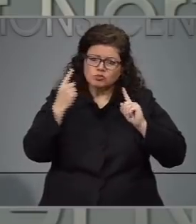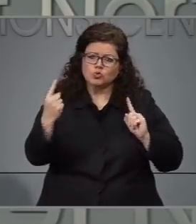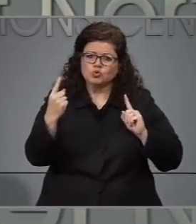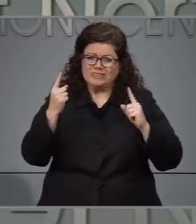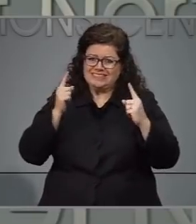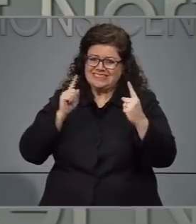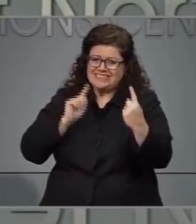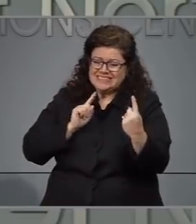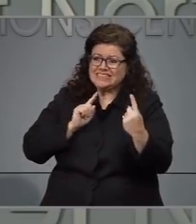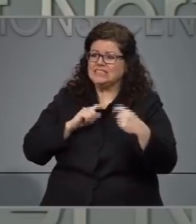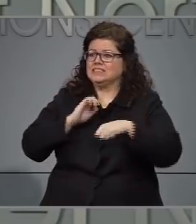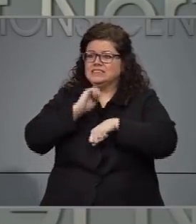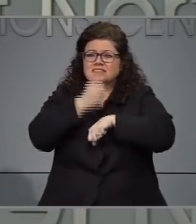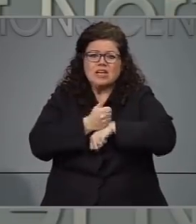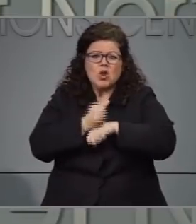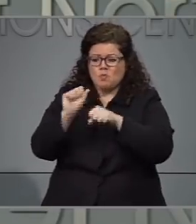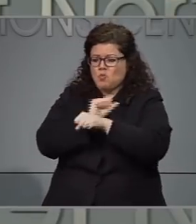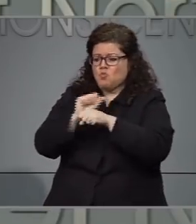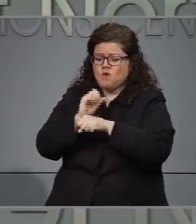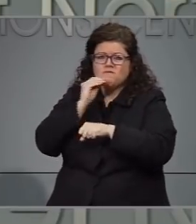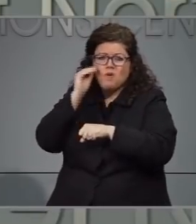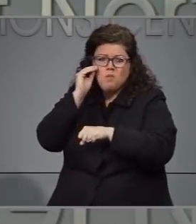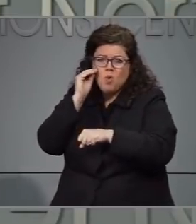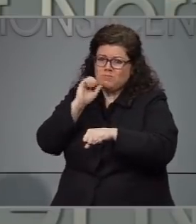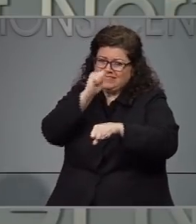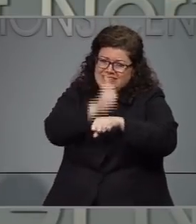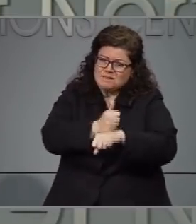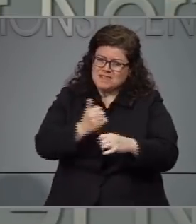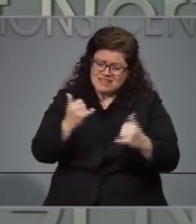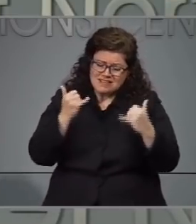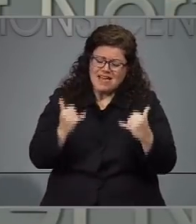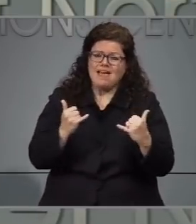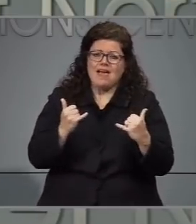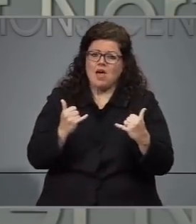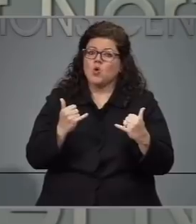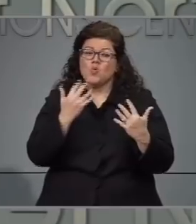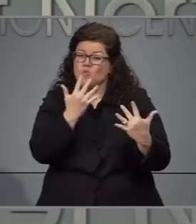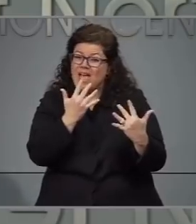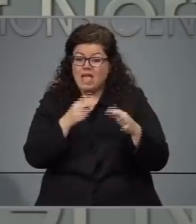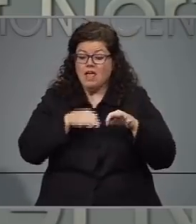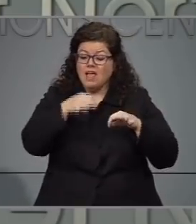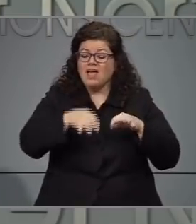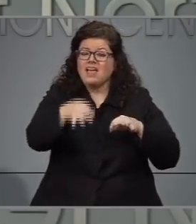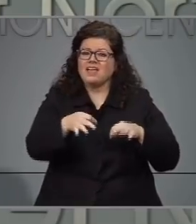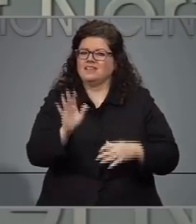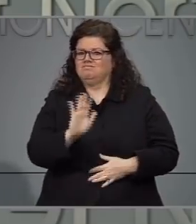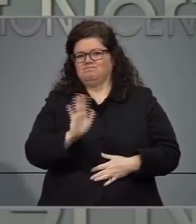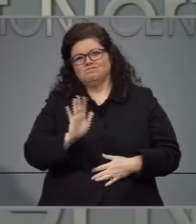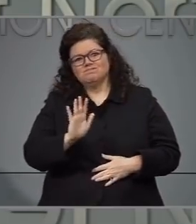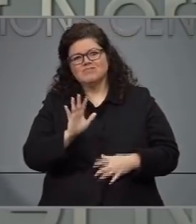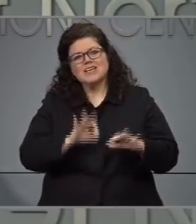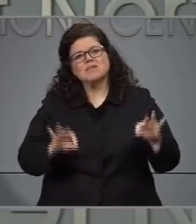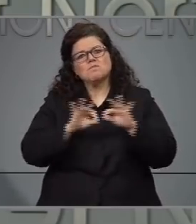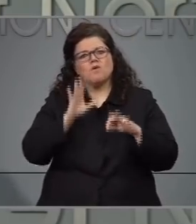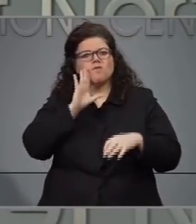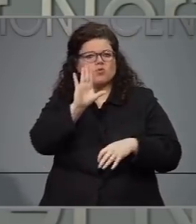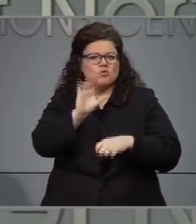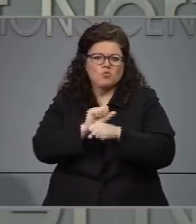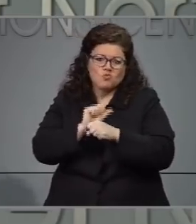and telework plans in place now. Do not wait. You owe it to your